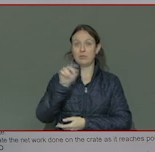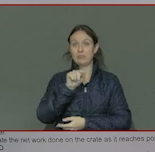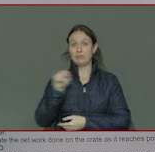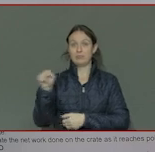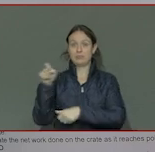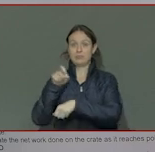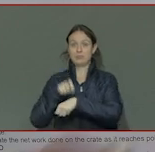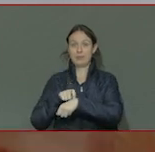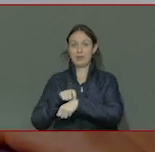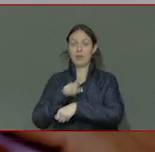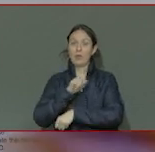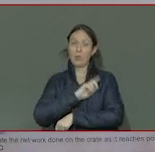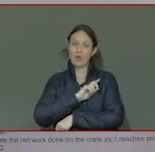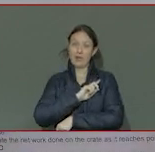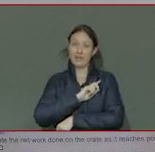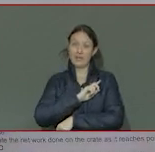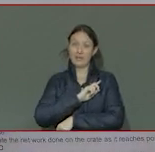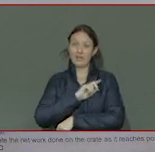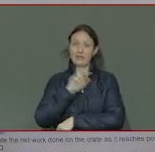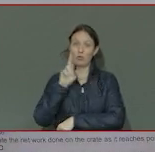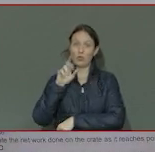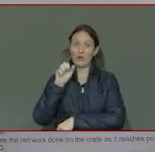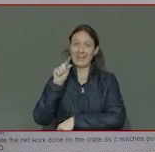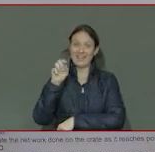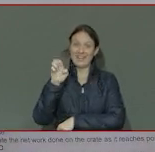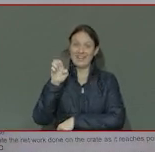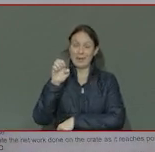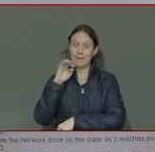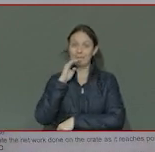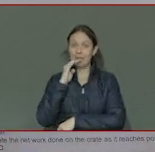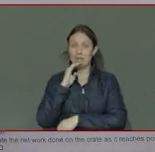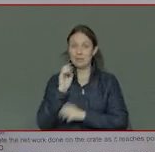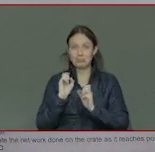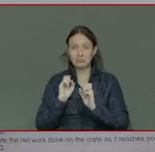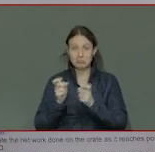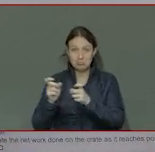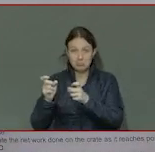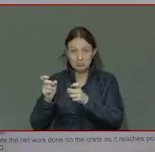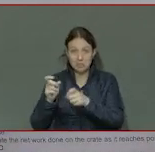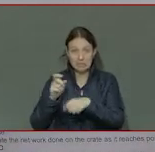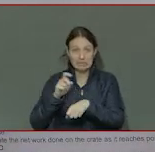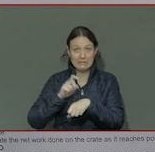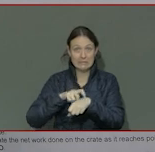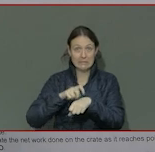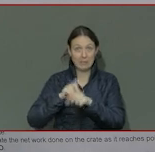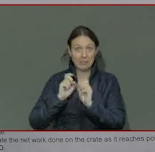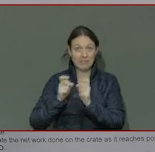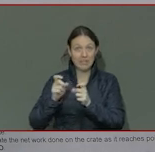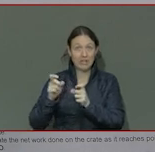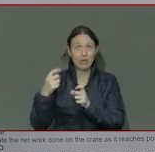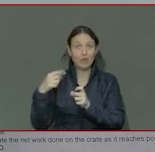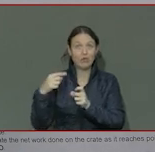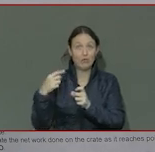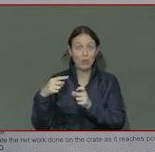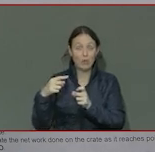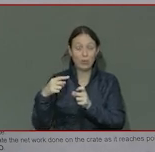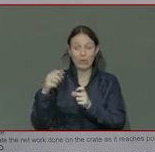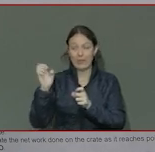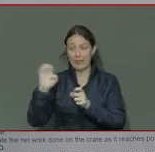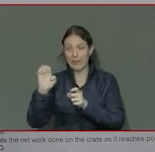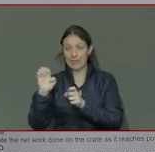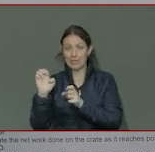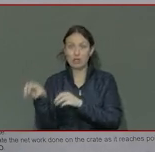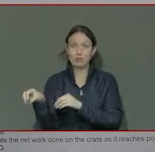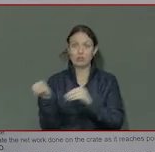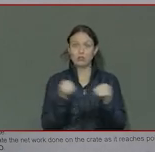say it is the rate. The rate means anything about time. It is the rate of energy transfer or